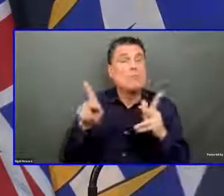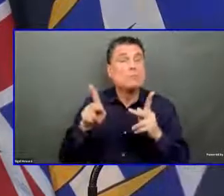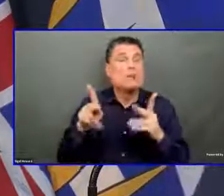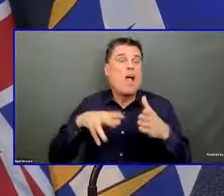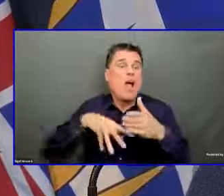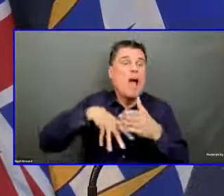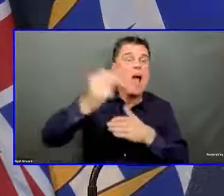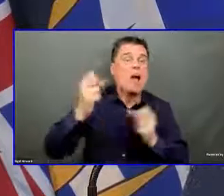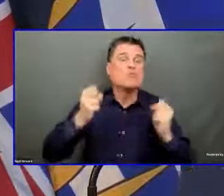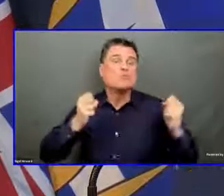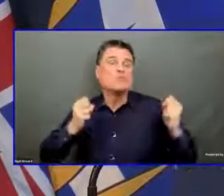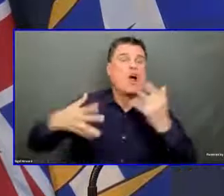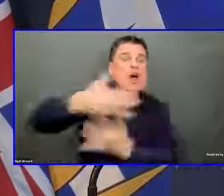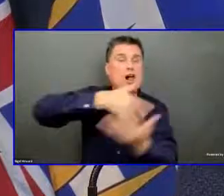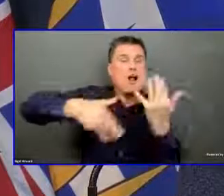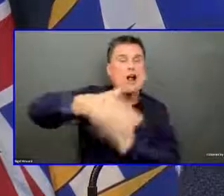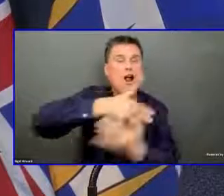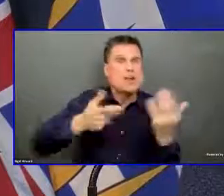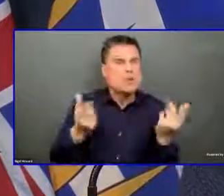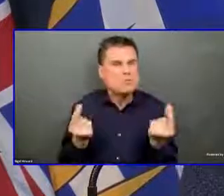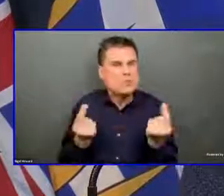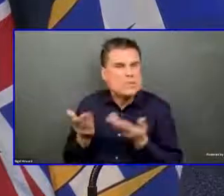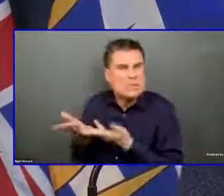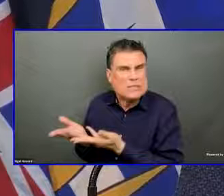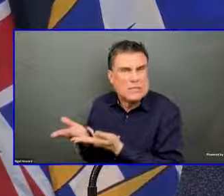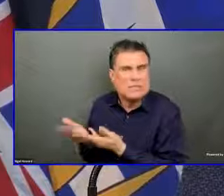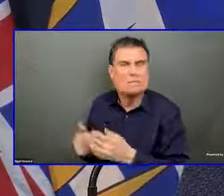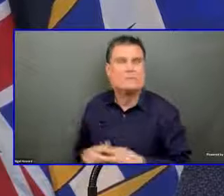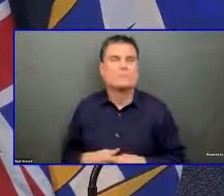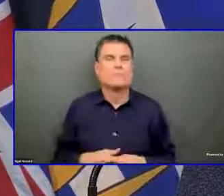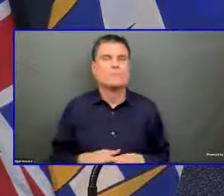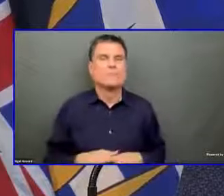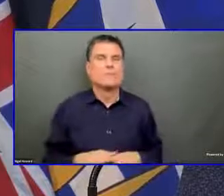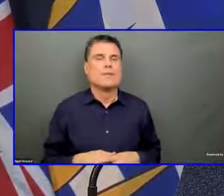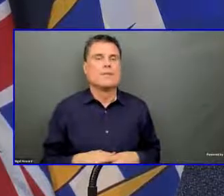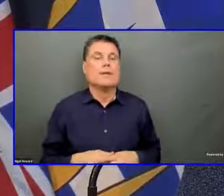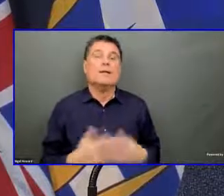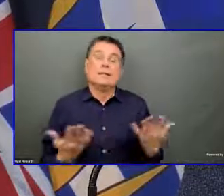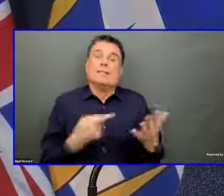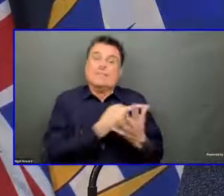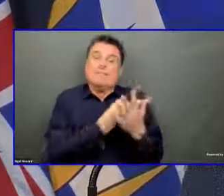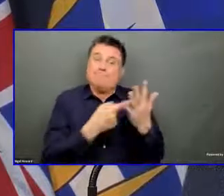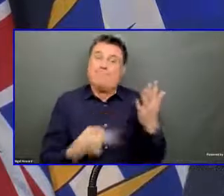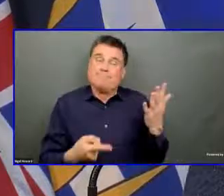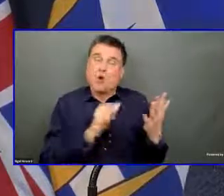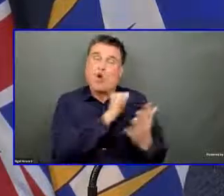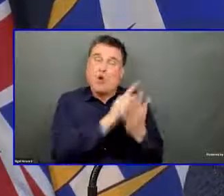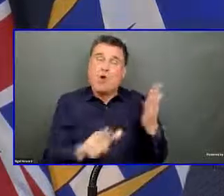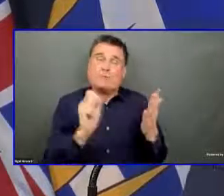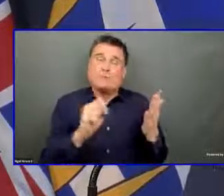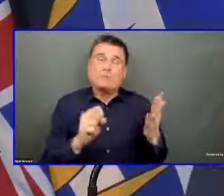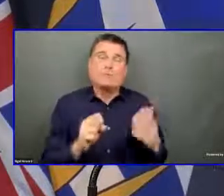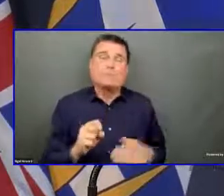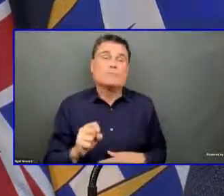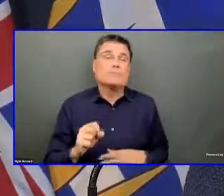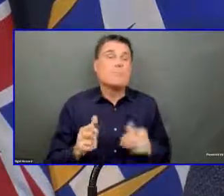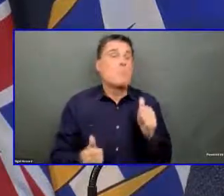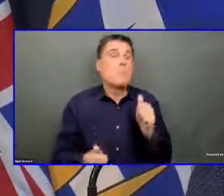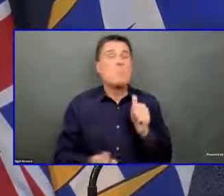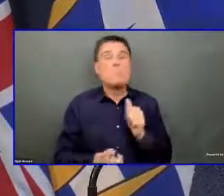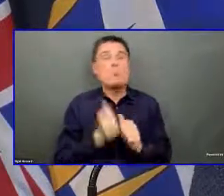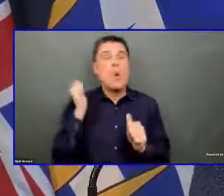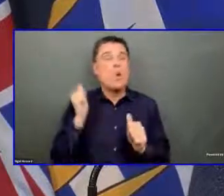yes. You know, we know where the riskiest settings are. We know that it is when we're indoors, when